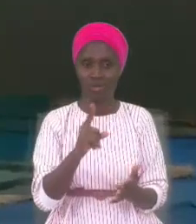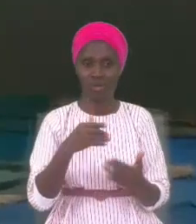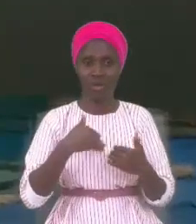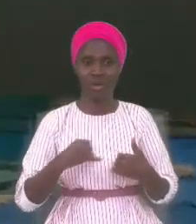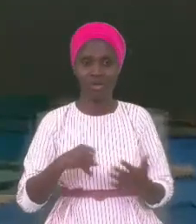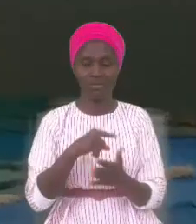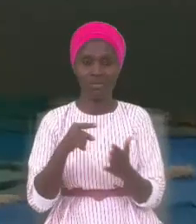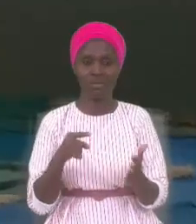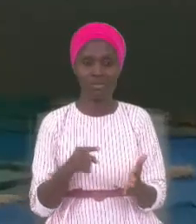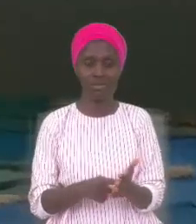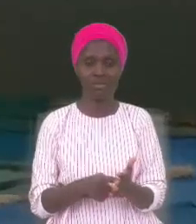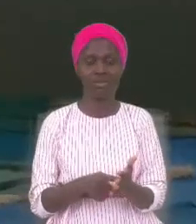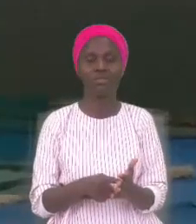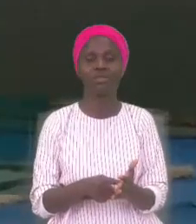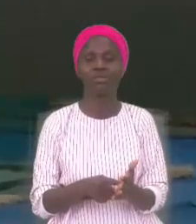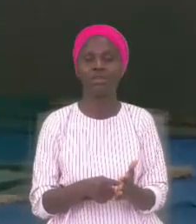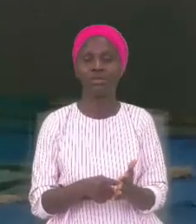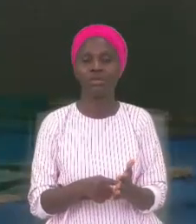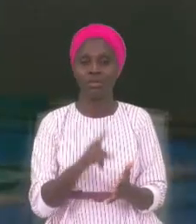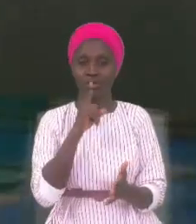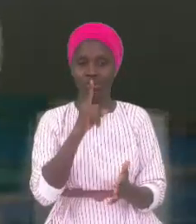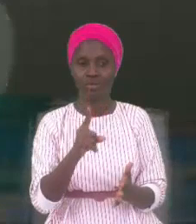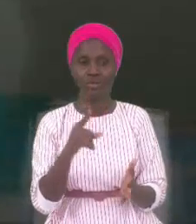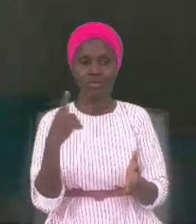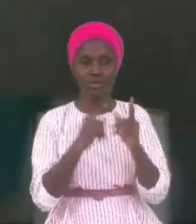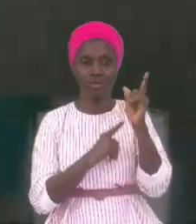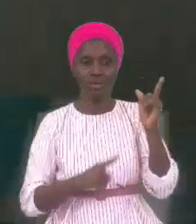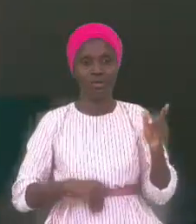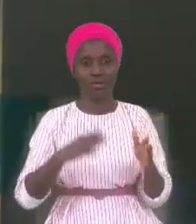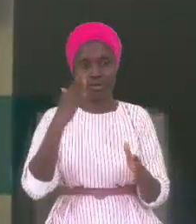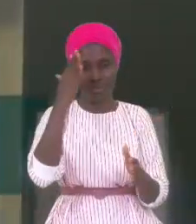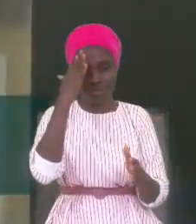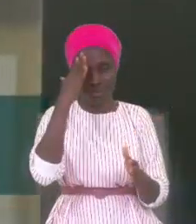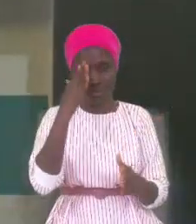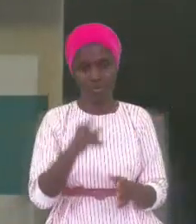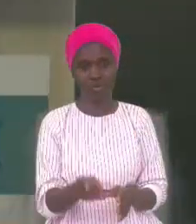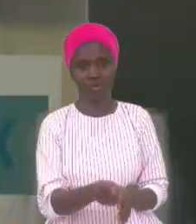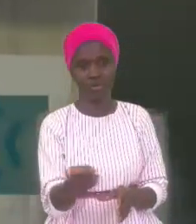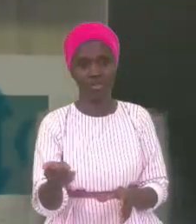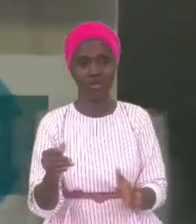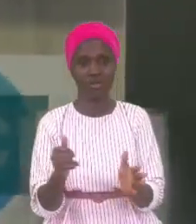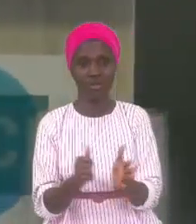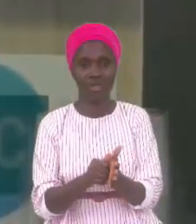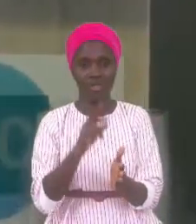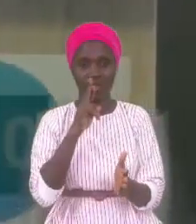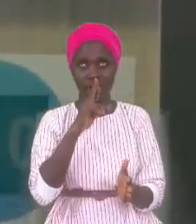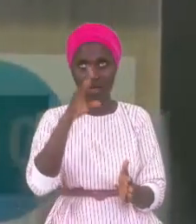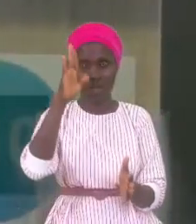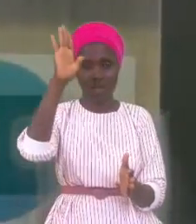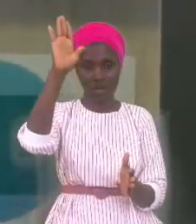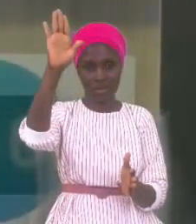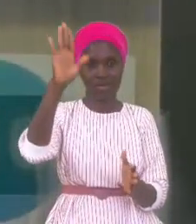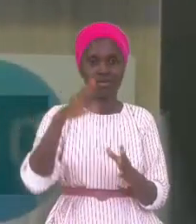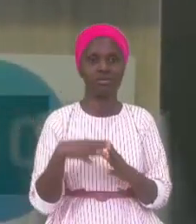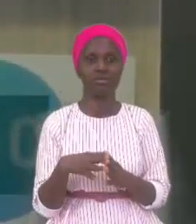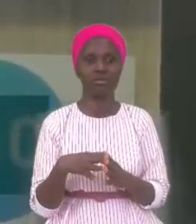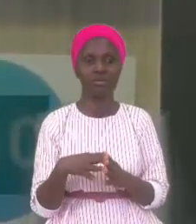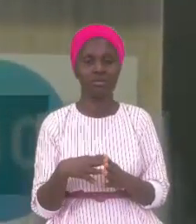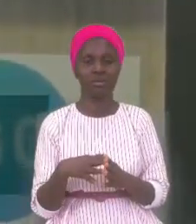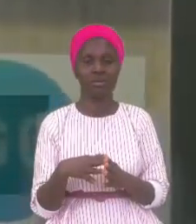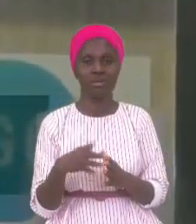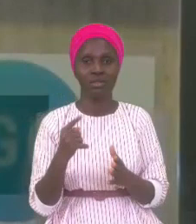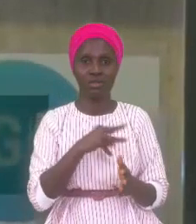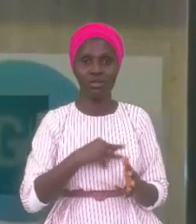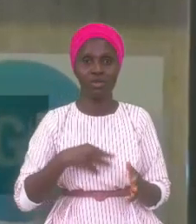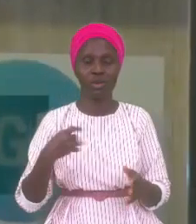The Lord knoweth them. We're talking about members of the church. And these these are members of the church. They are cleansed by the blood of